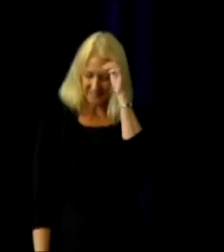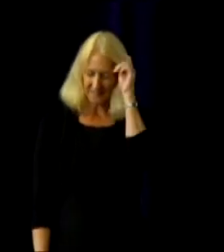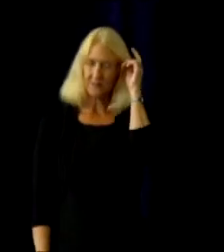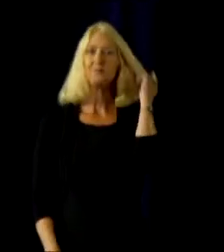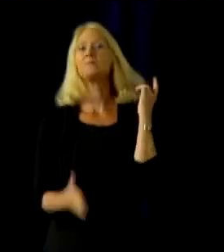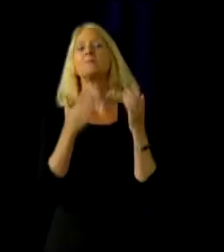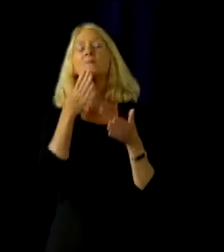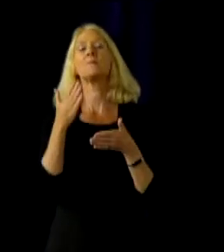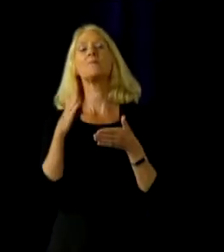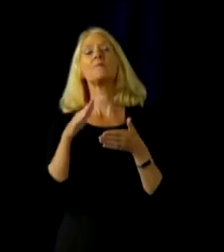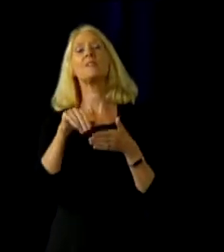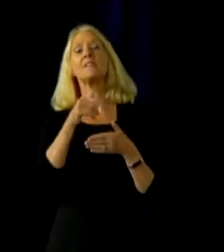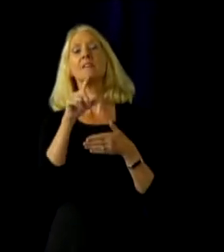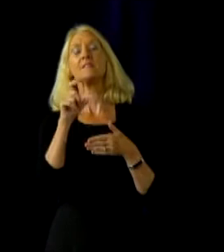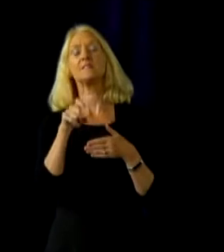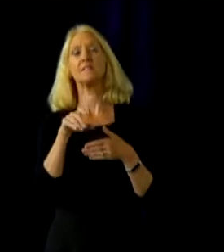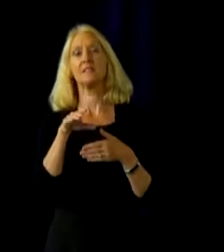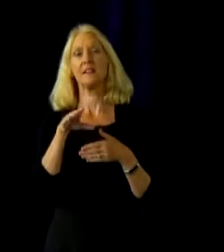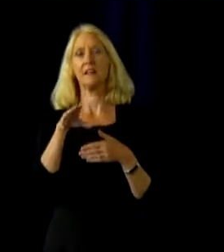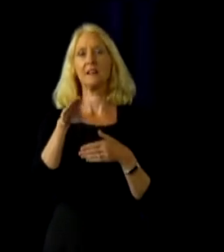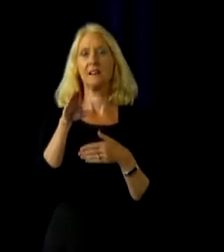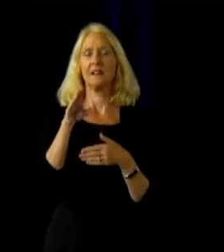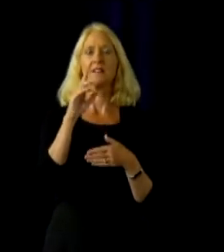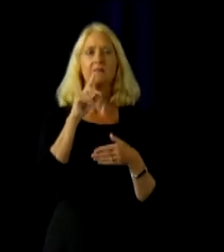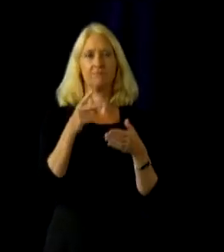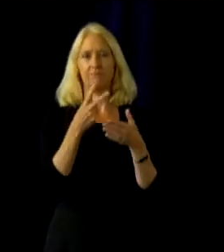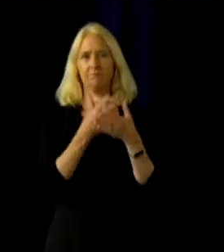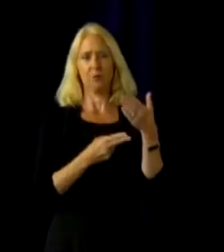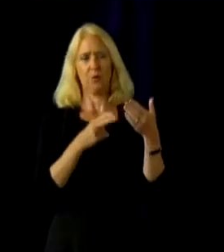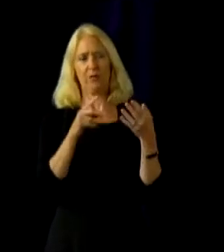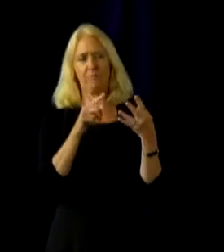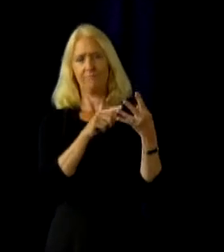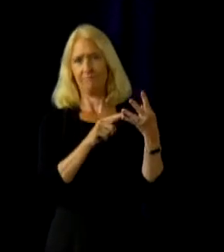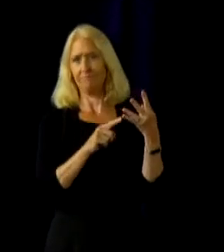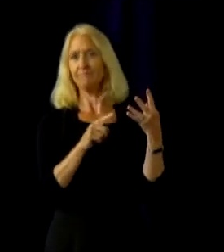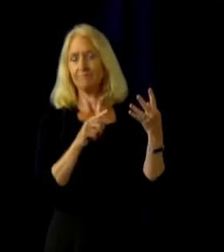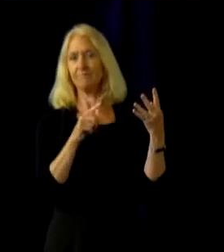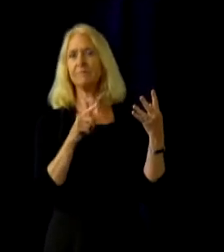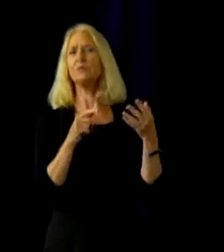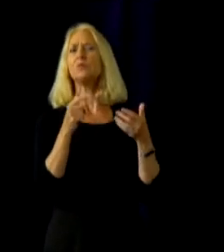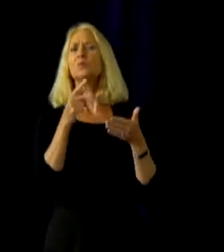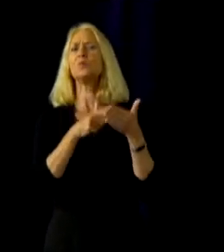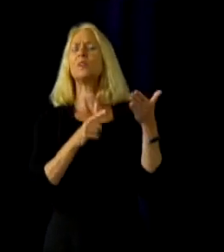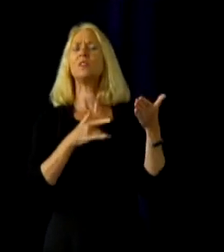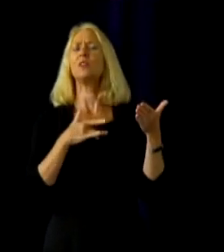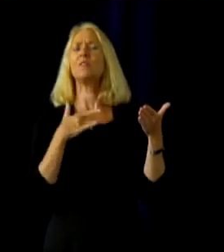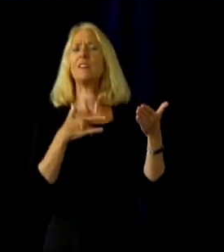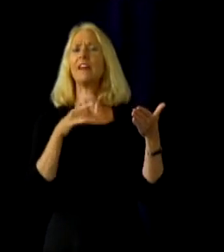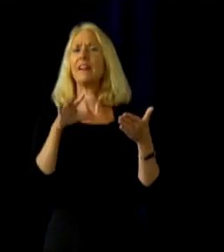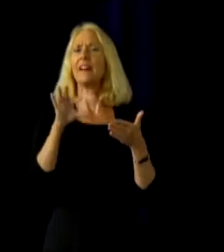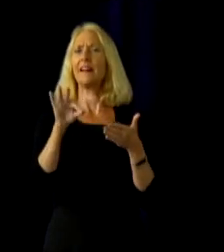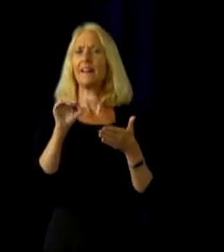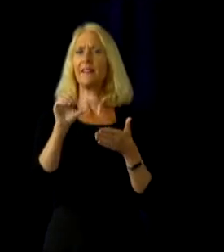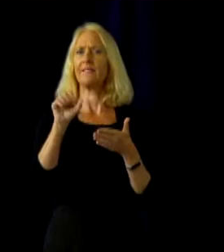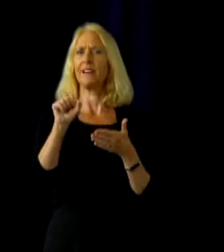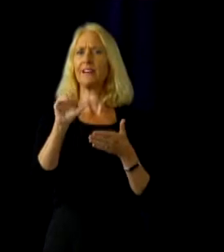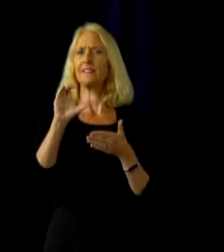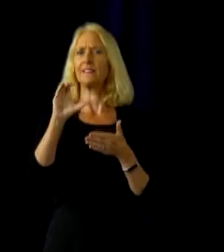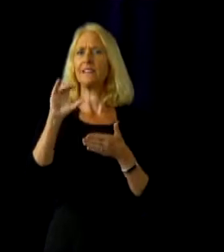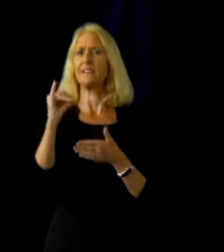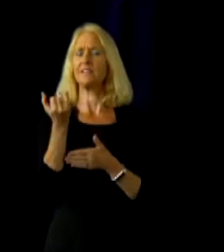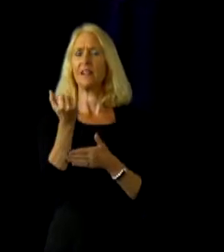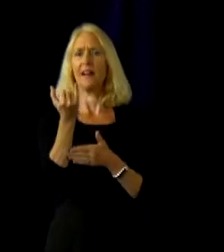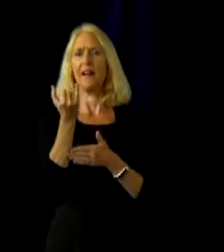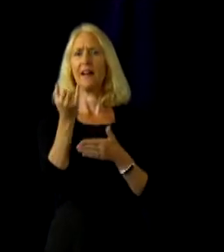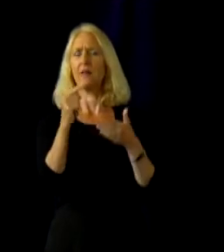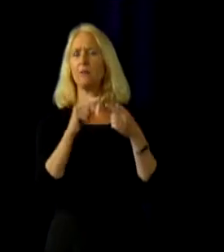Okay, the next question is for Dr. Burns and for Dr. Brabham. What do you feel FSCJ excelled at, and how has it impacted